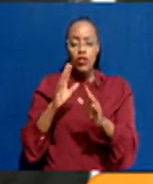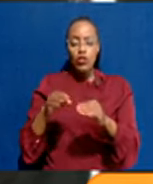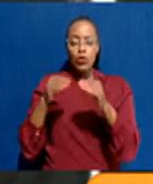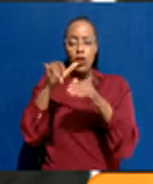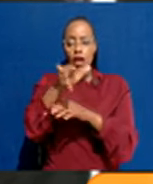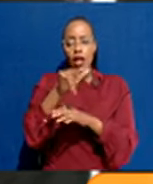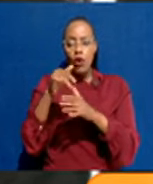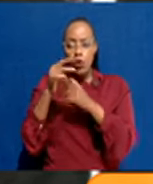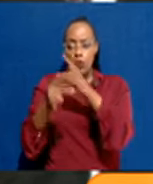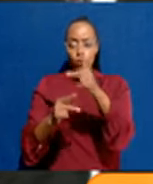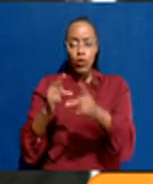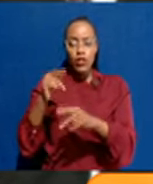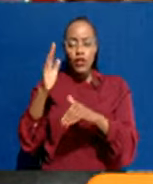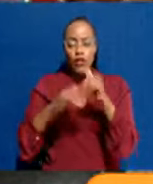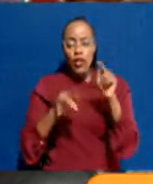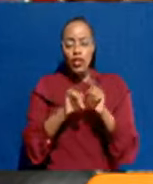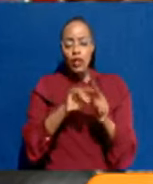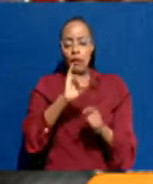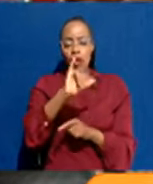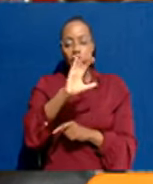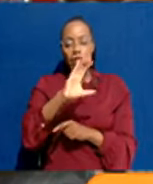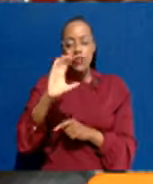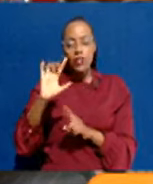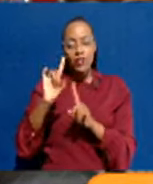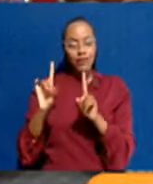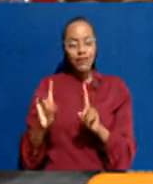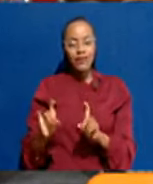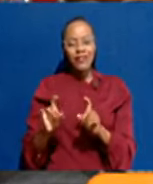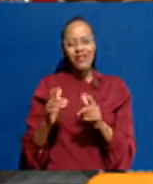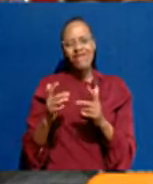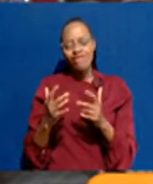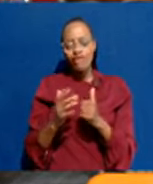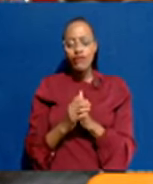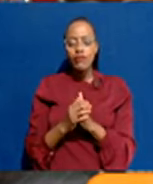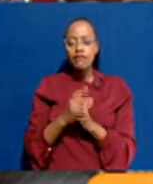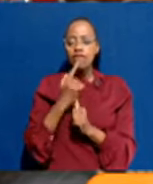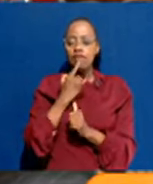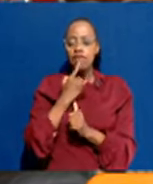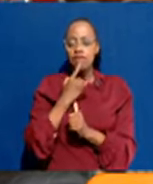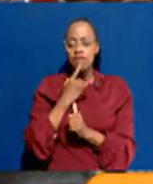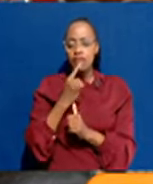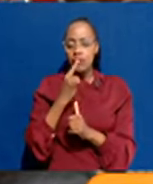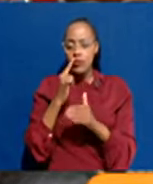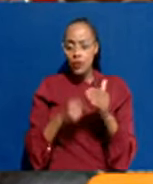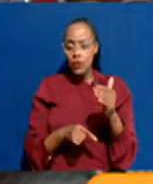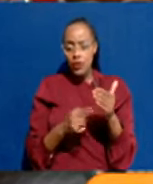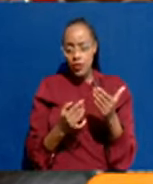process instead of ICC? Well, you know, what I would say is that